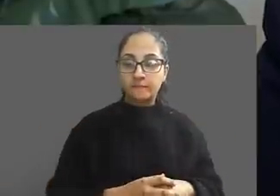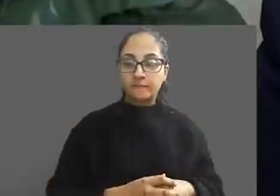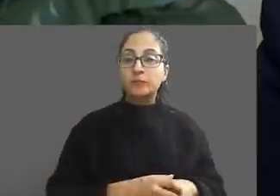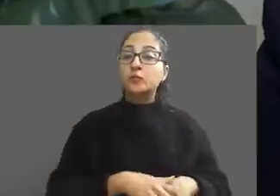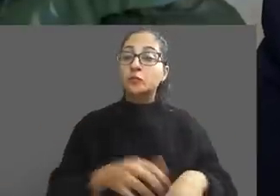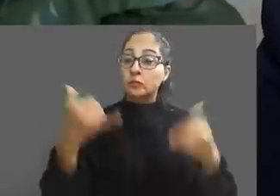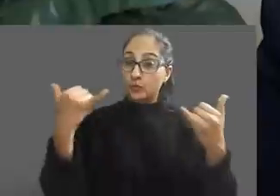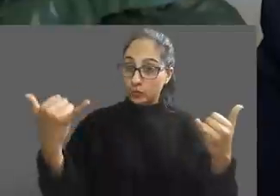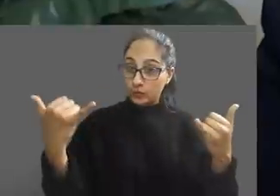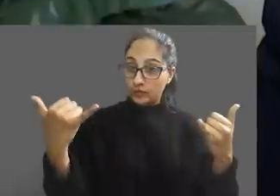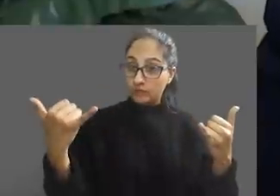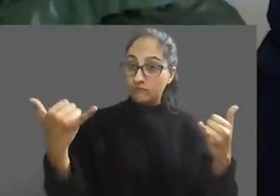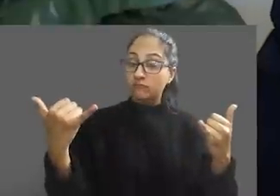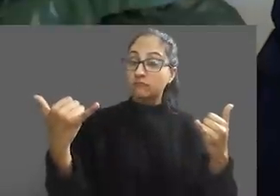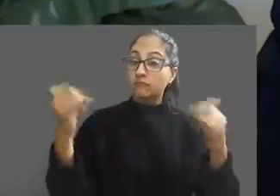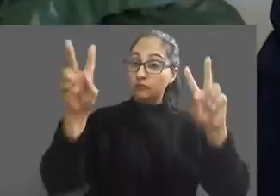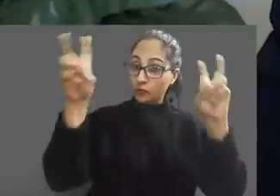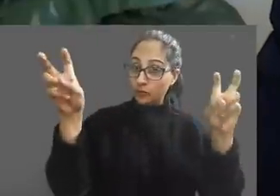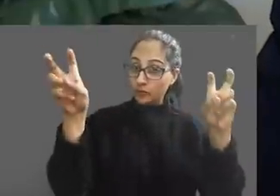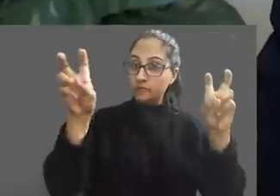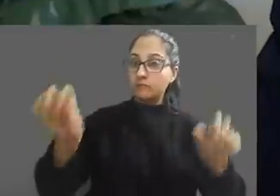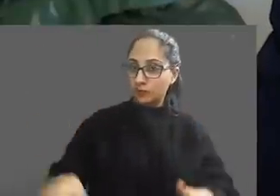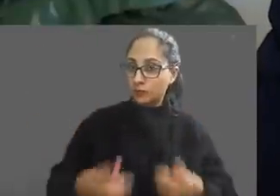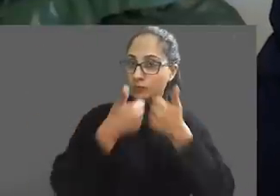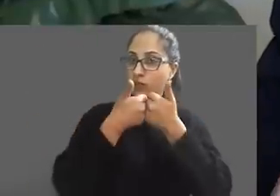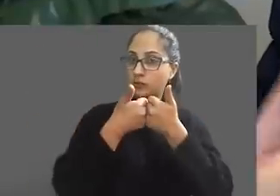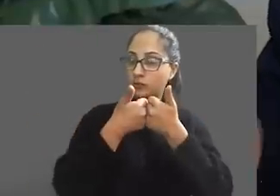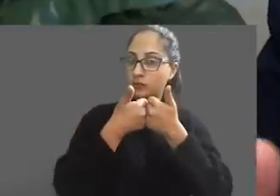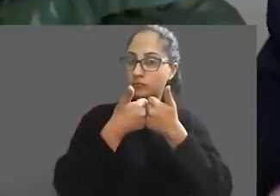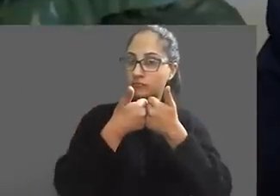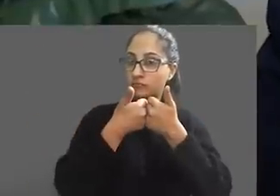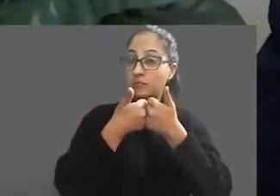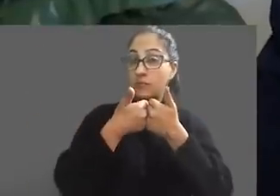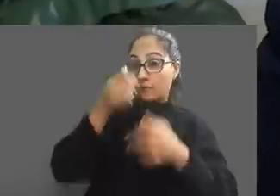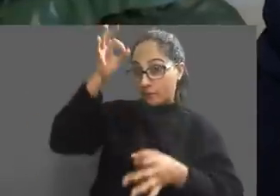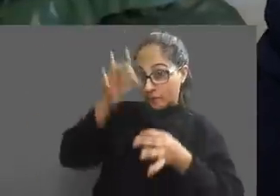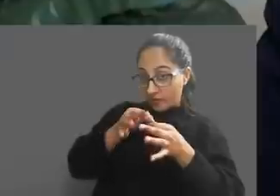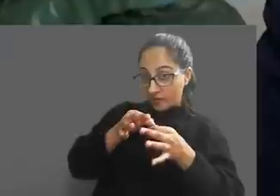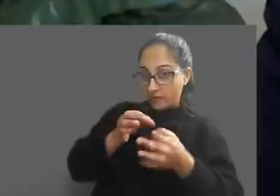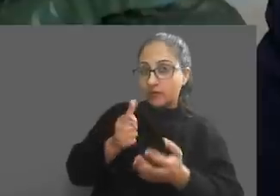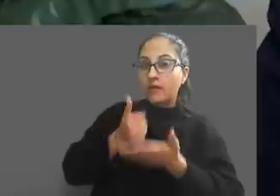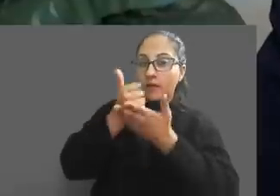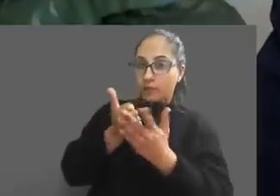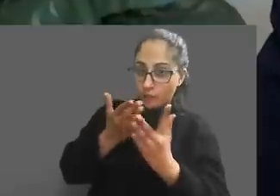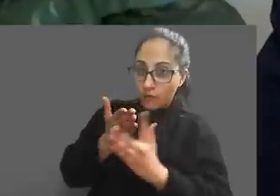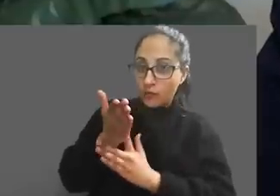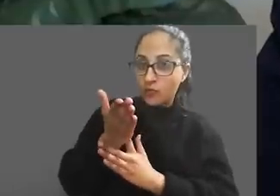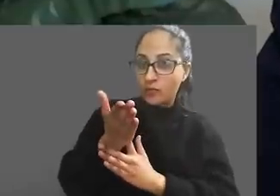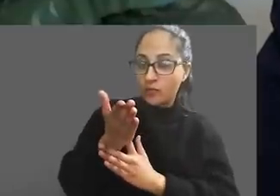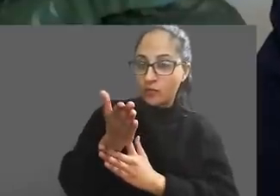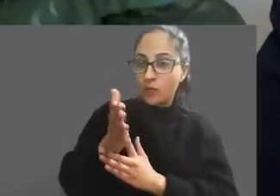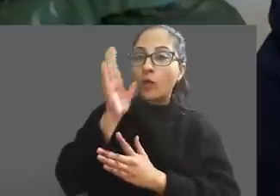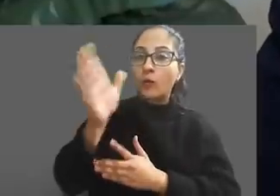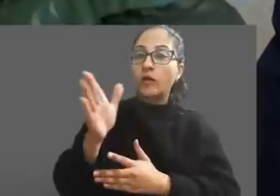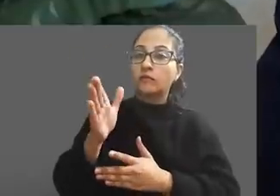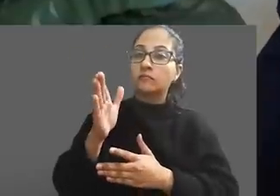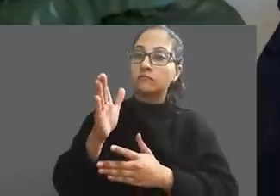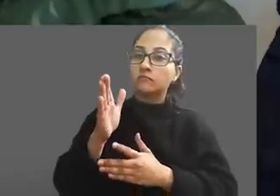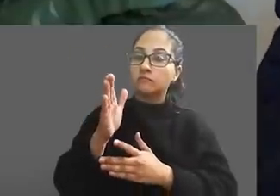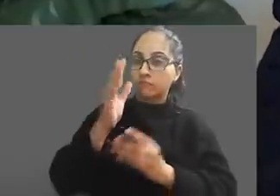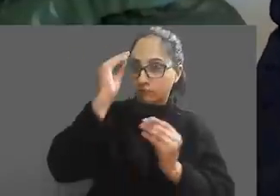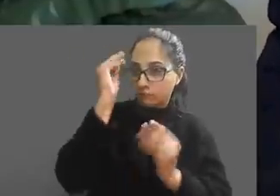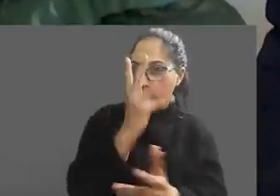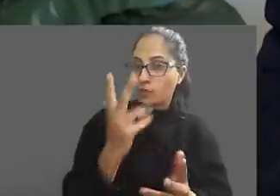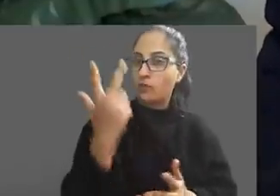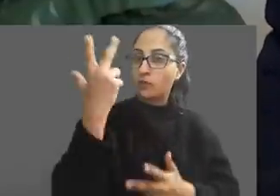Today, I'd like to touch on three topics. The role of adversity in strengthening our faith. How our